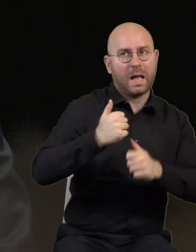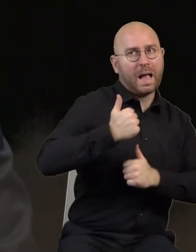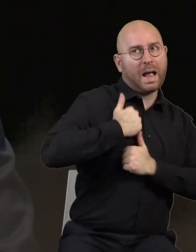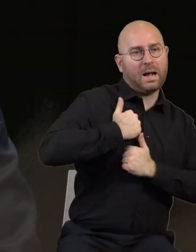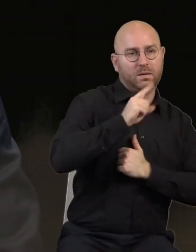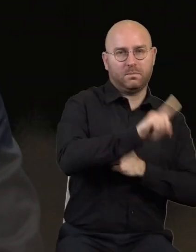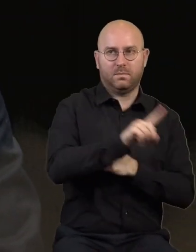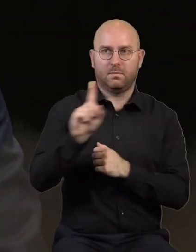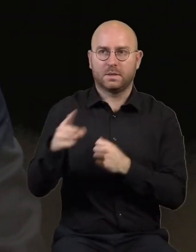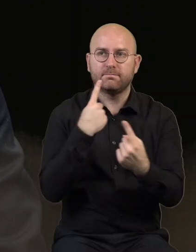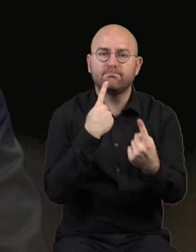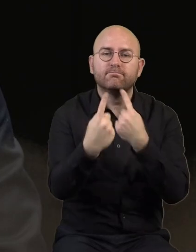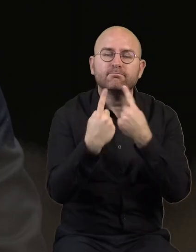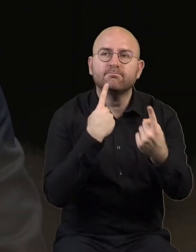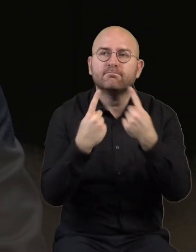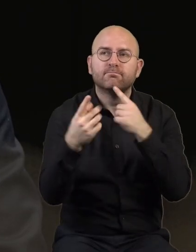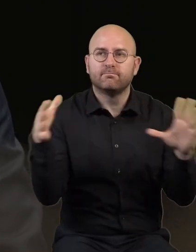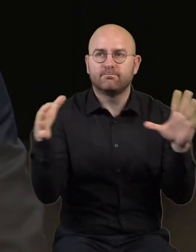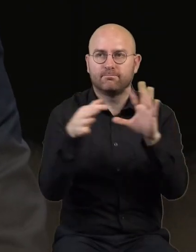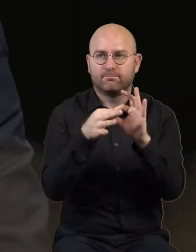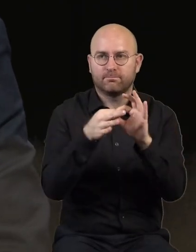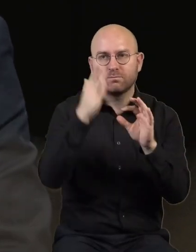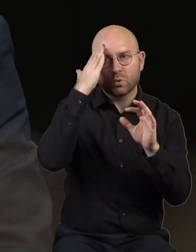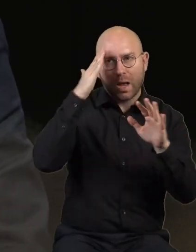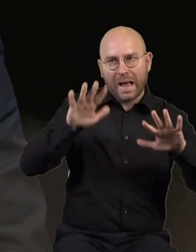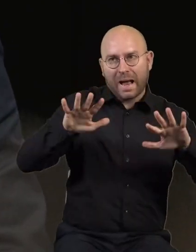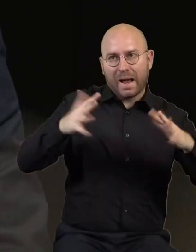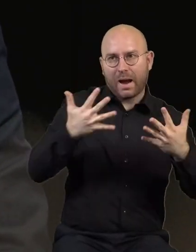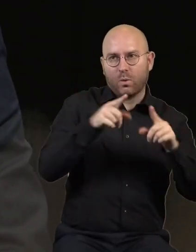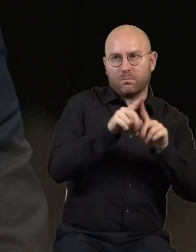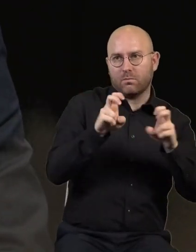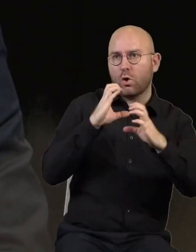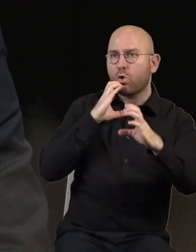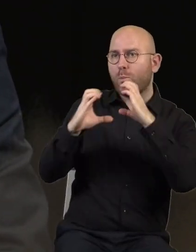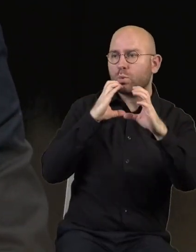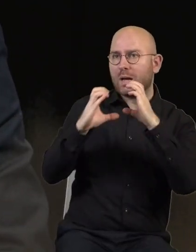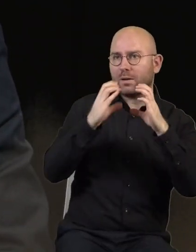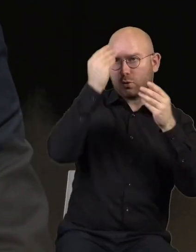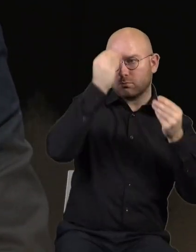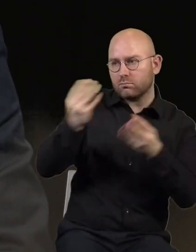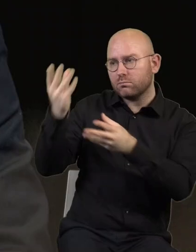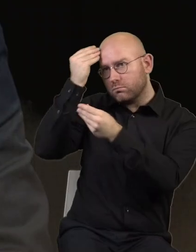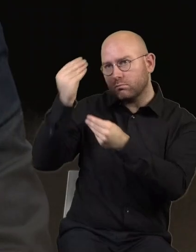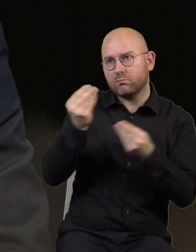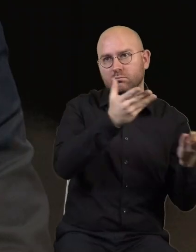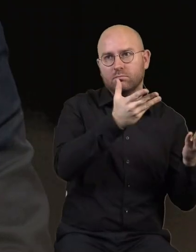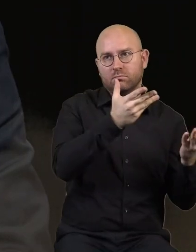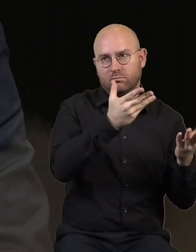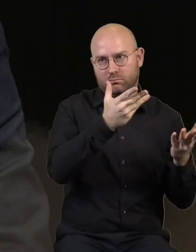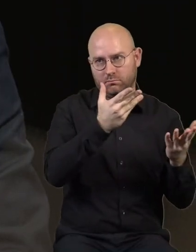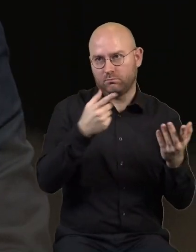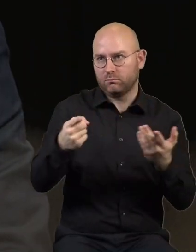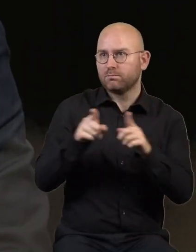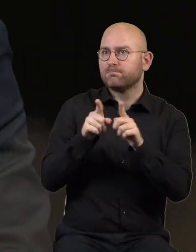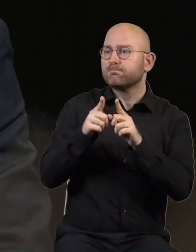the needs of military, and at the same time military should